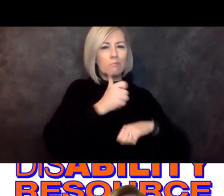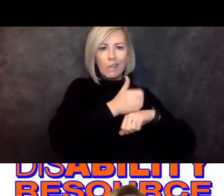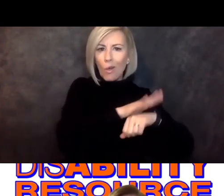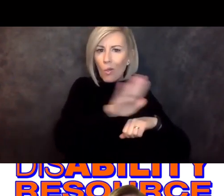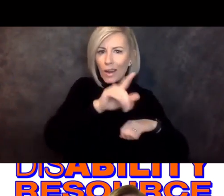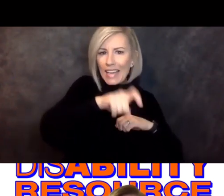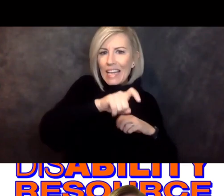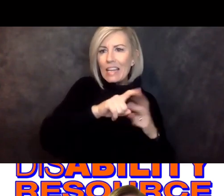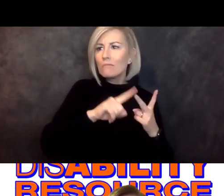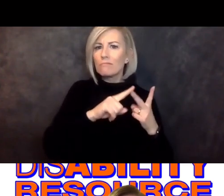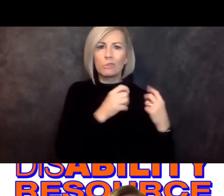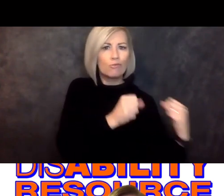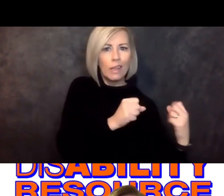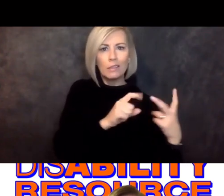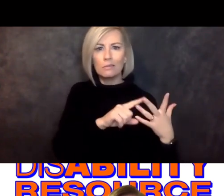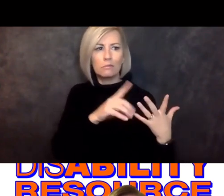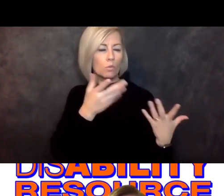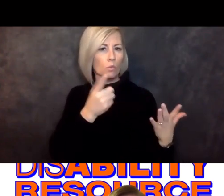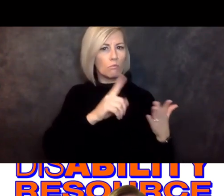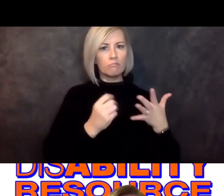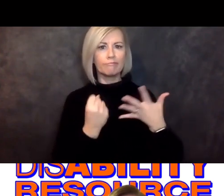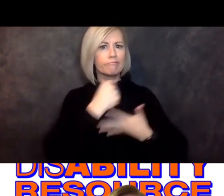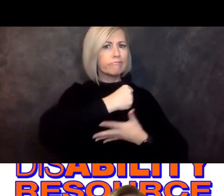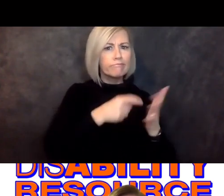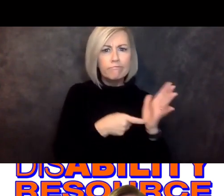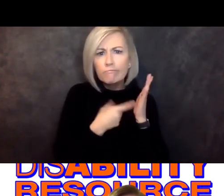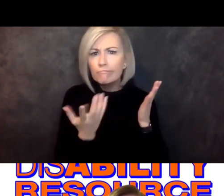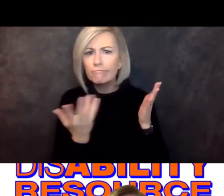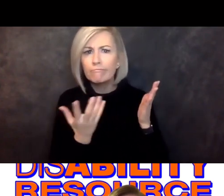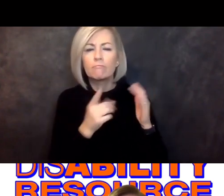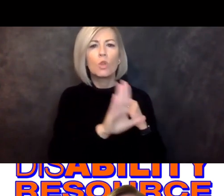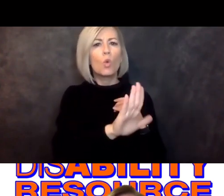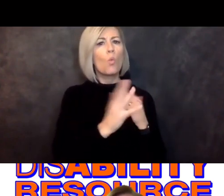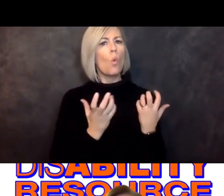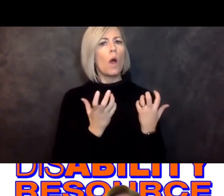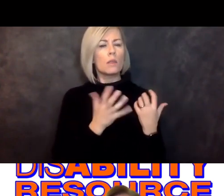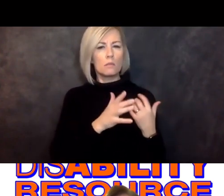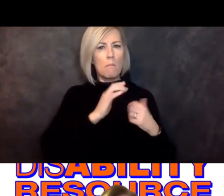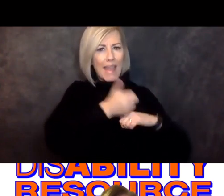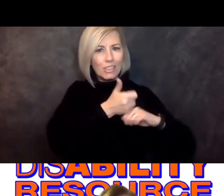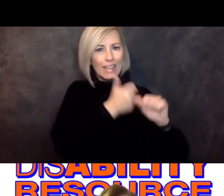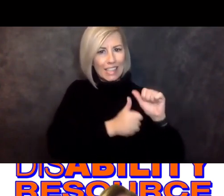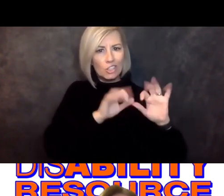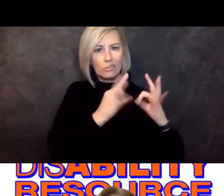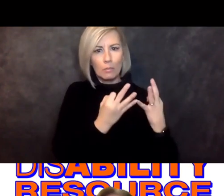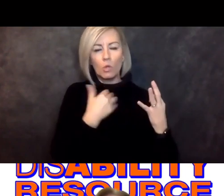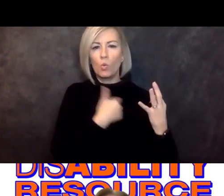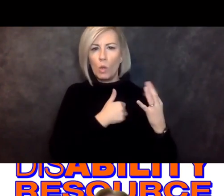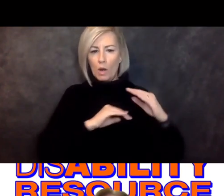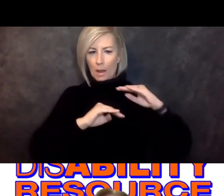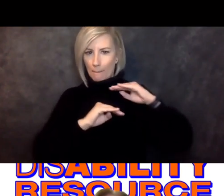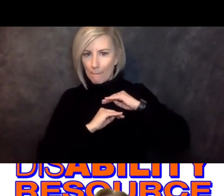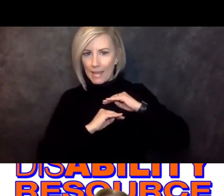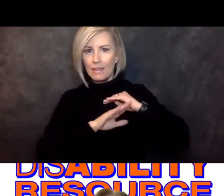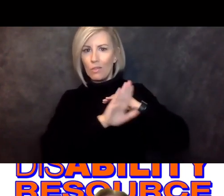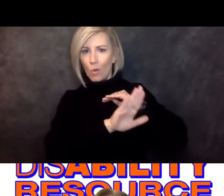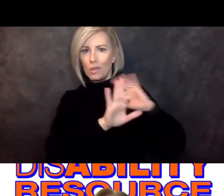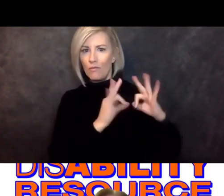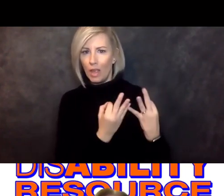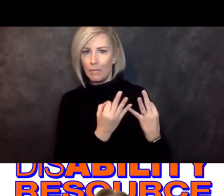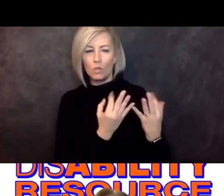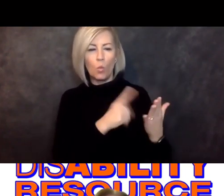priorities, and desires of every family that we meet. We try to meet them right where they are to